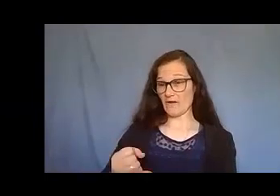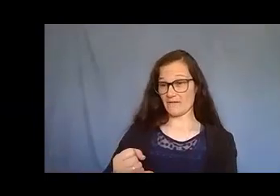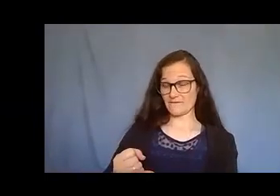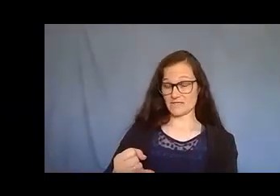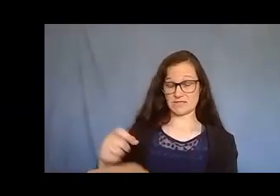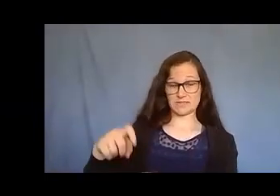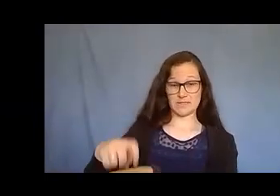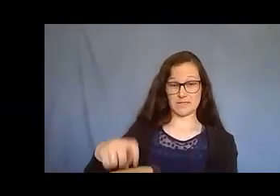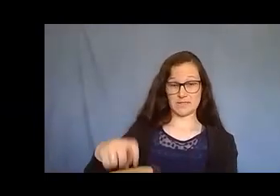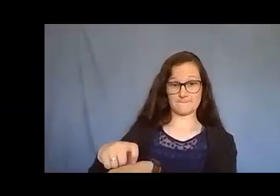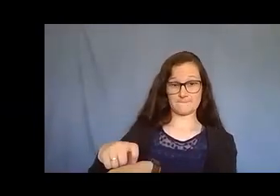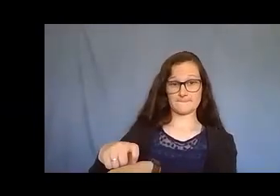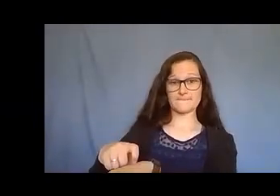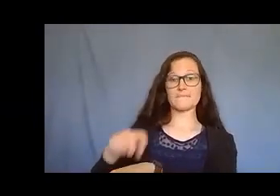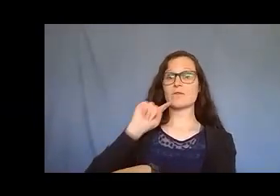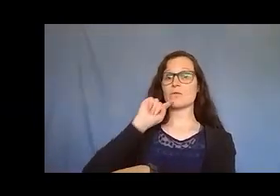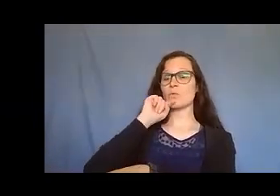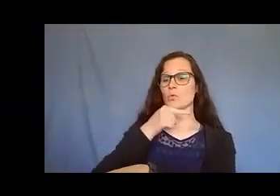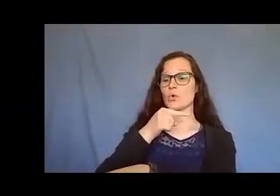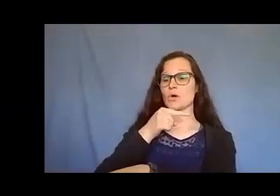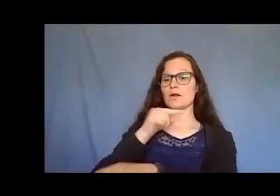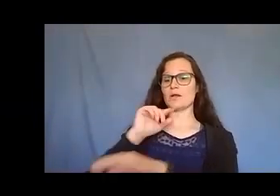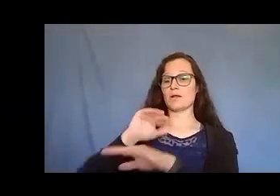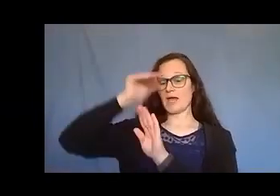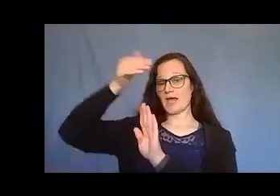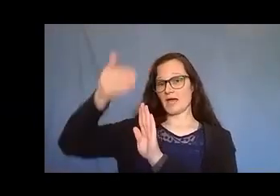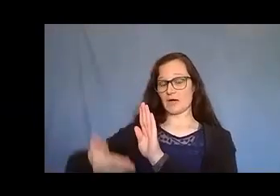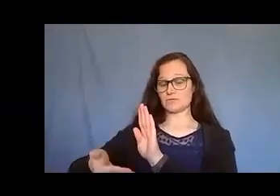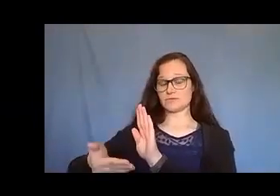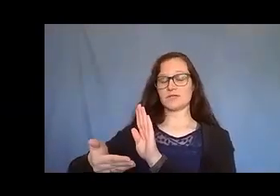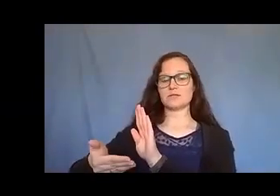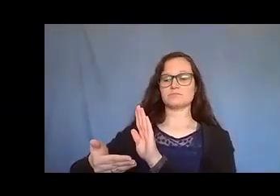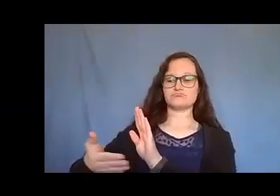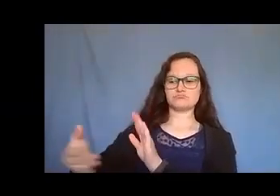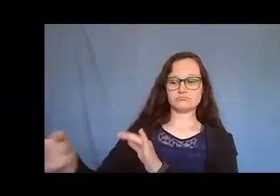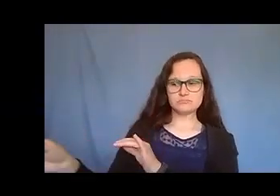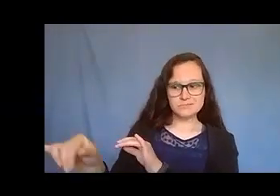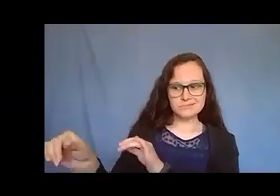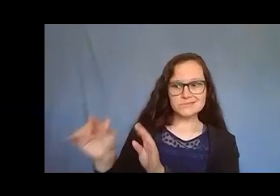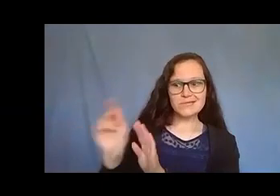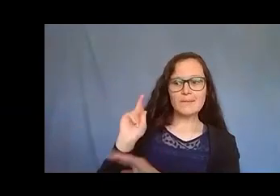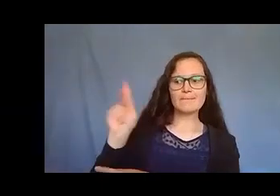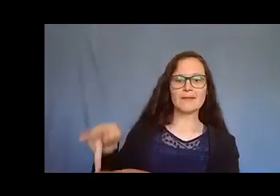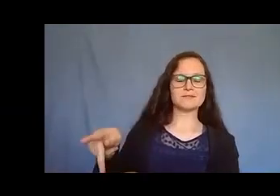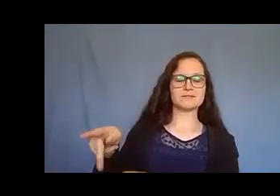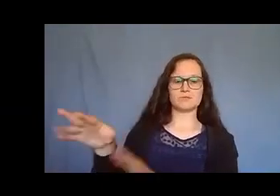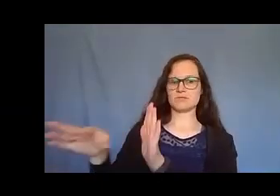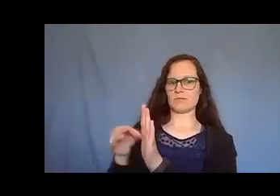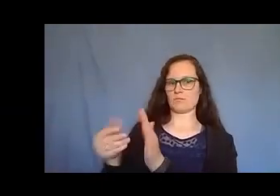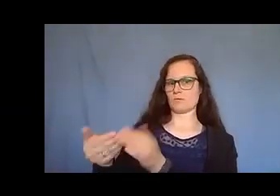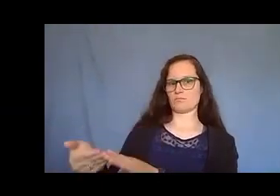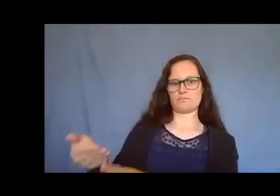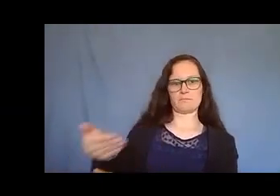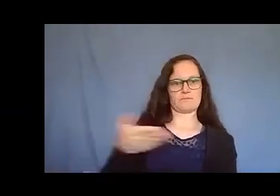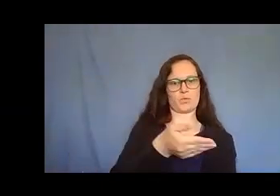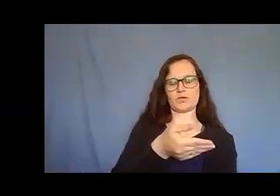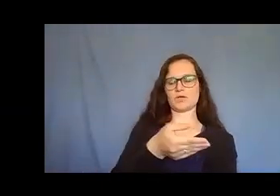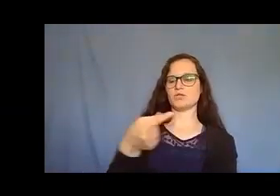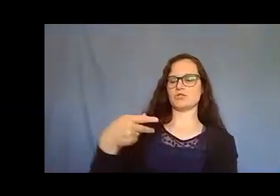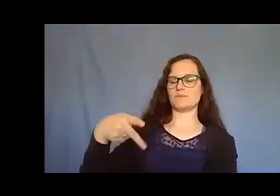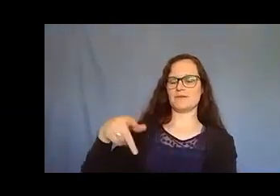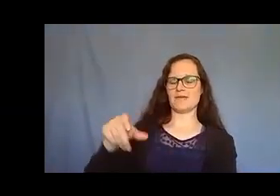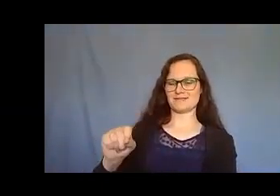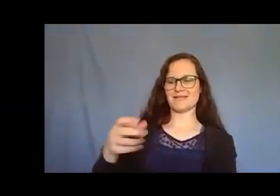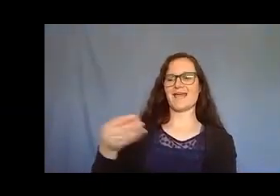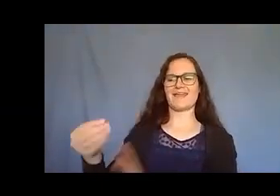the husks, and kernels were collected from the same plants previously sampled using GPS and the flagging tape placed